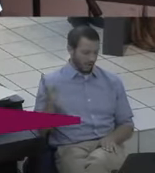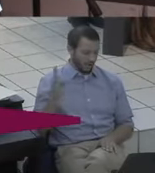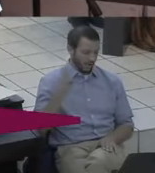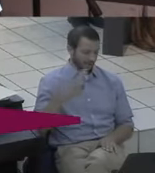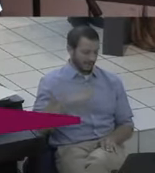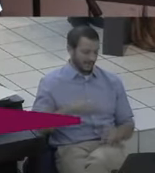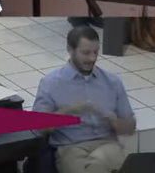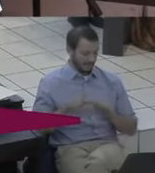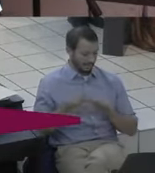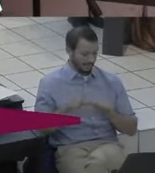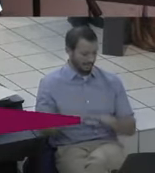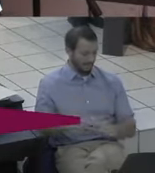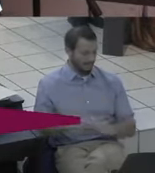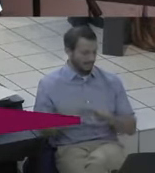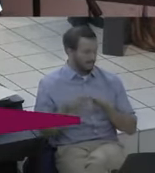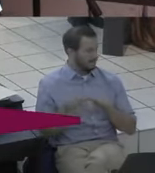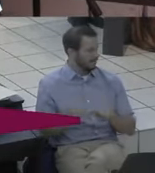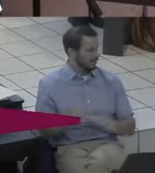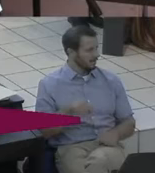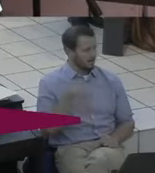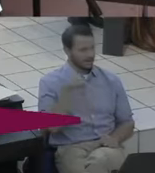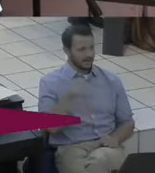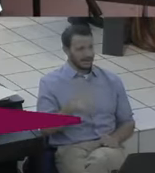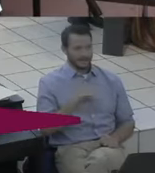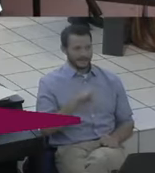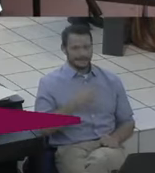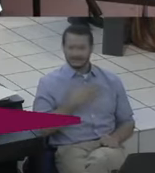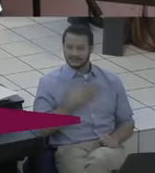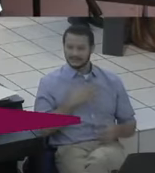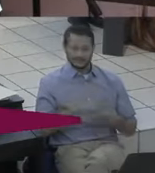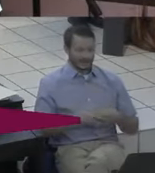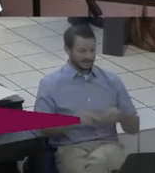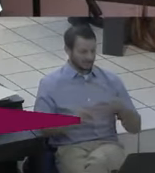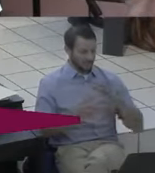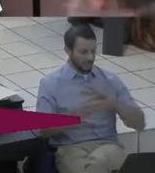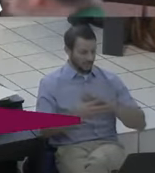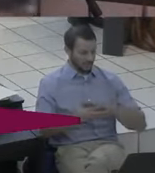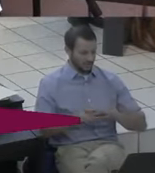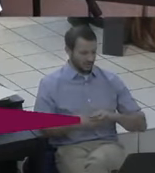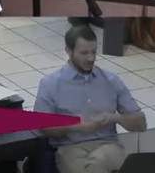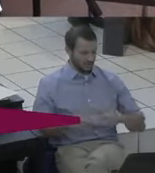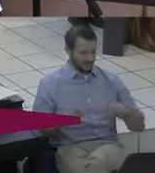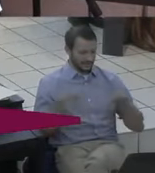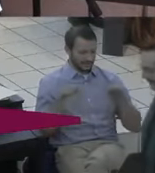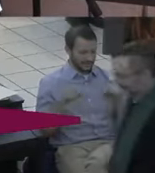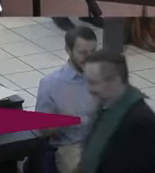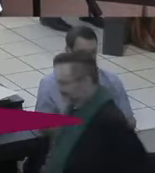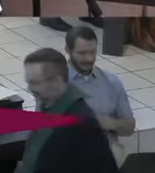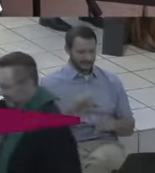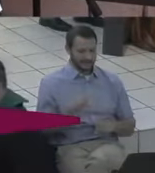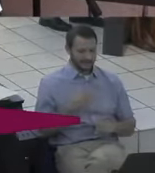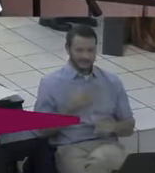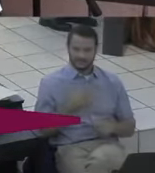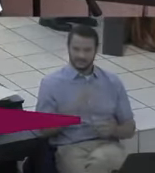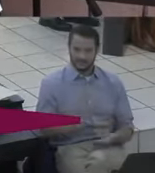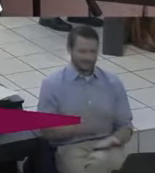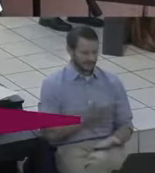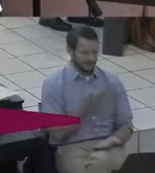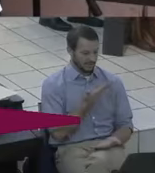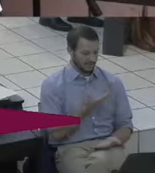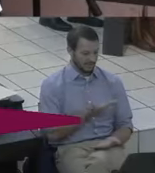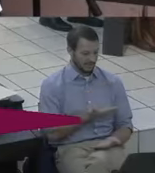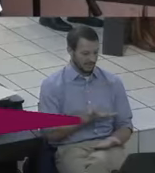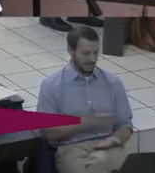Savior all the day long. This is my story, this is